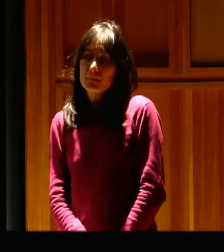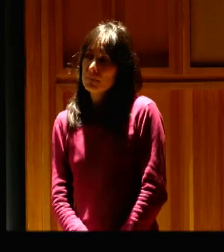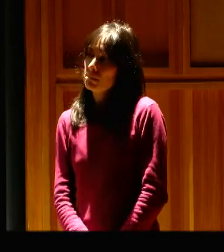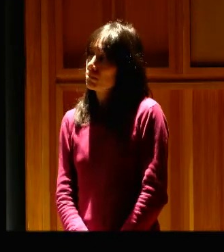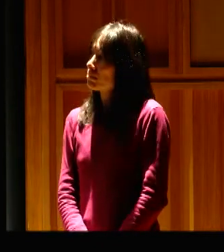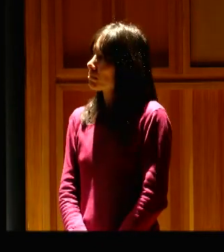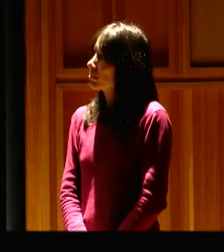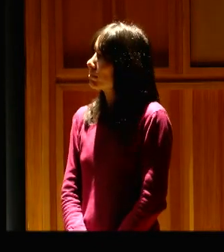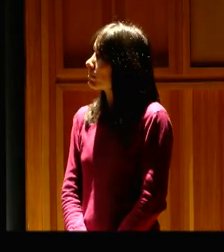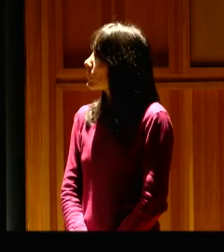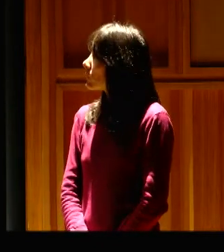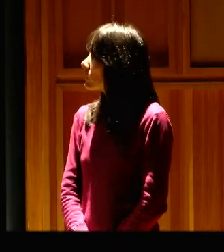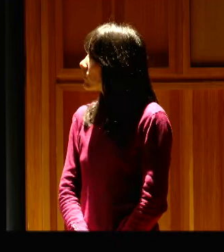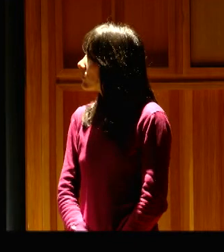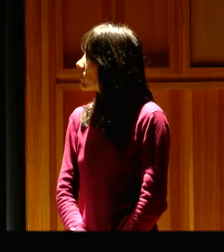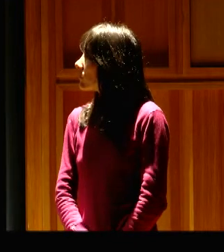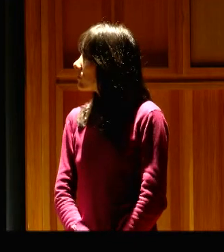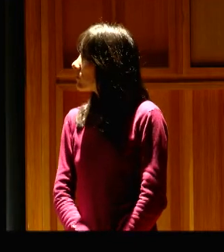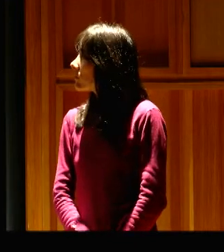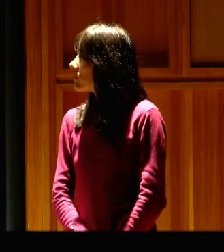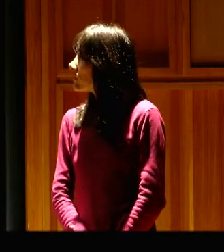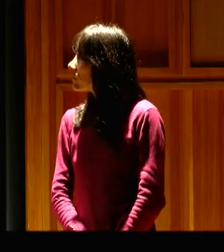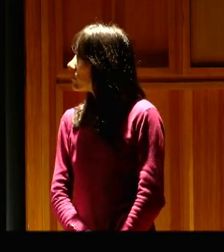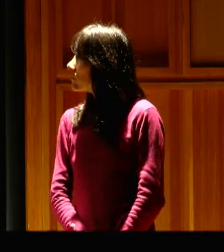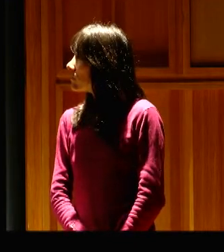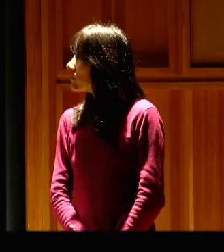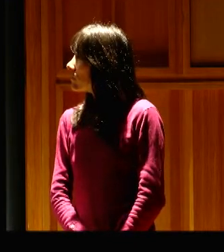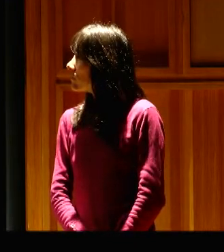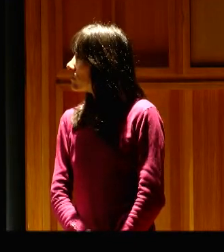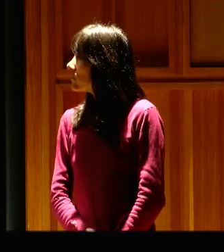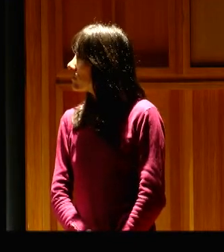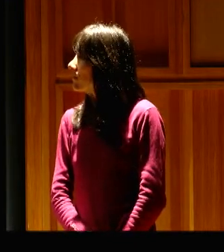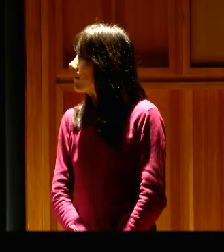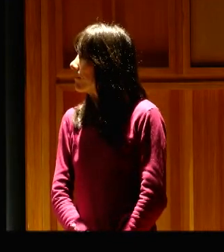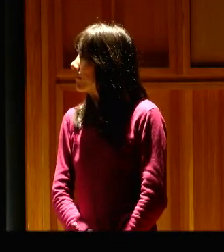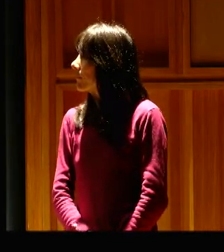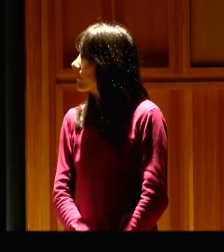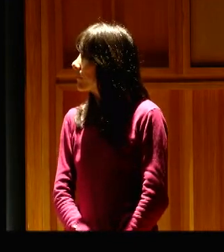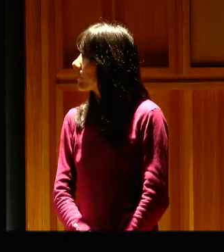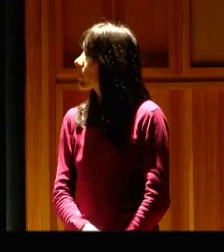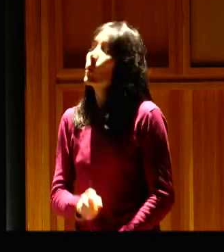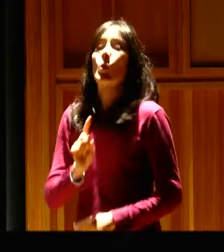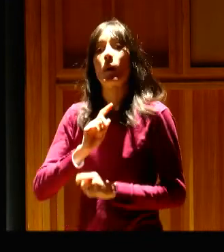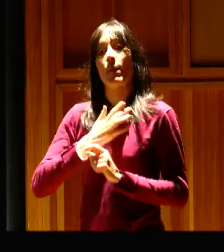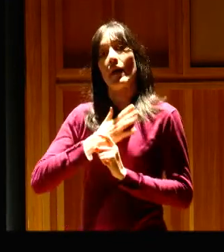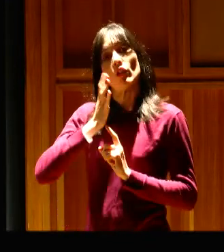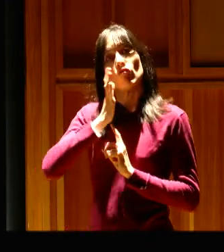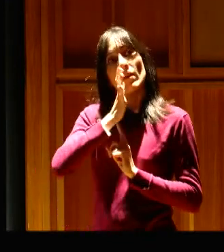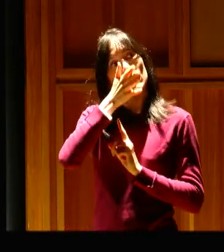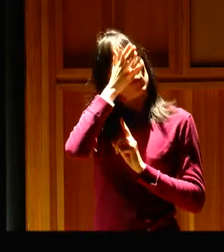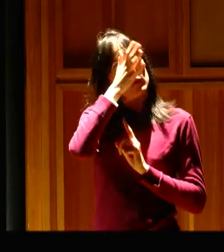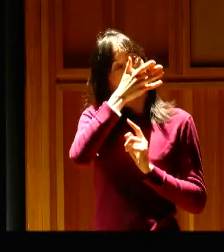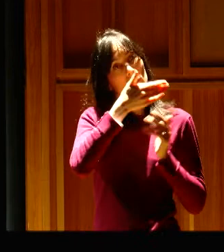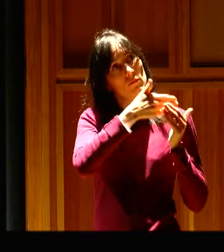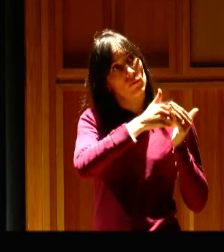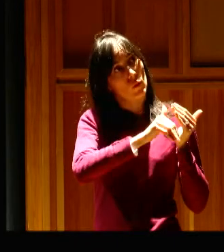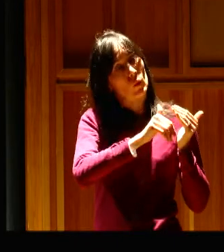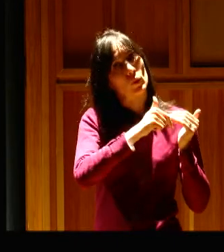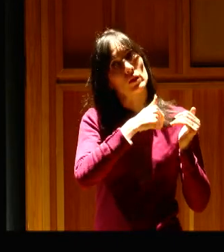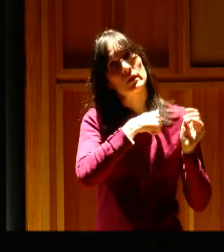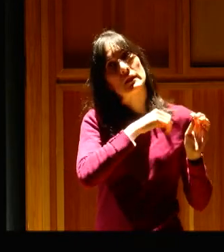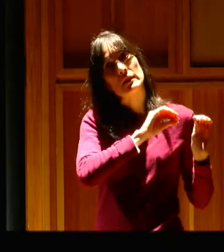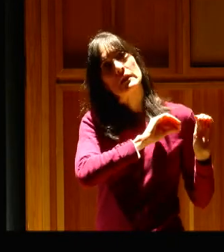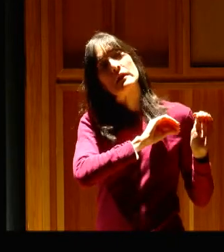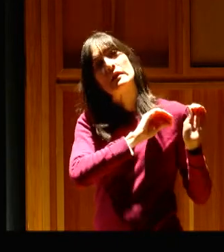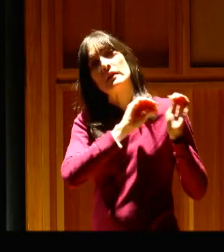Thousands of miles away from where my grandparents were born and two generations from nearly every branch of my family